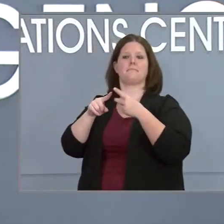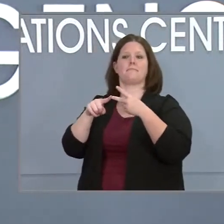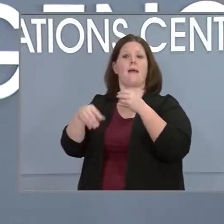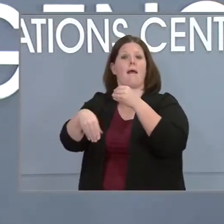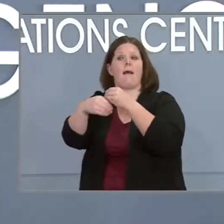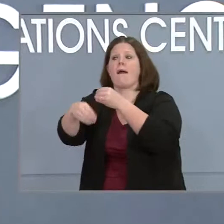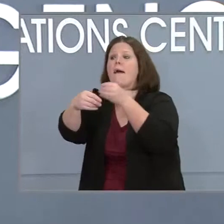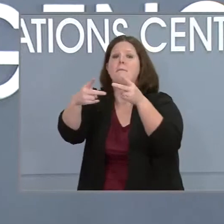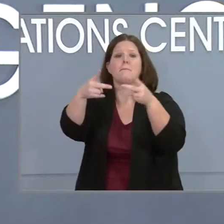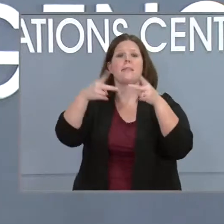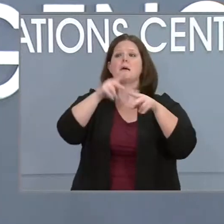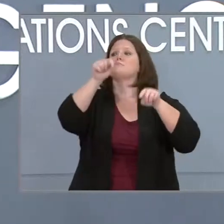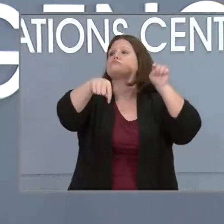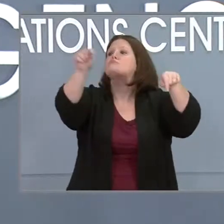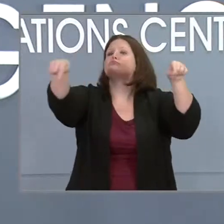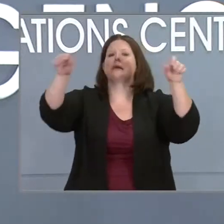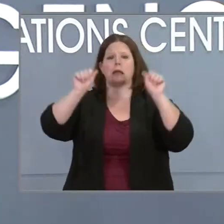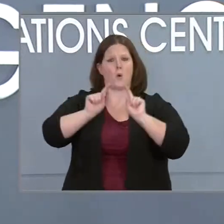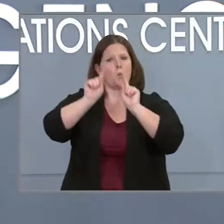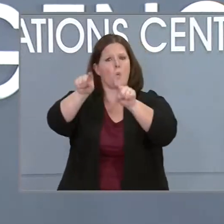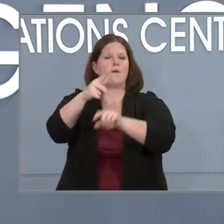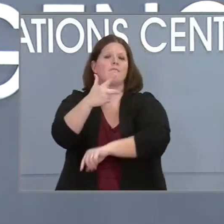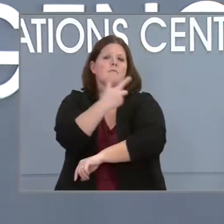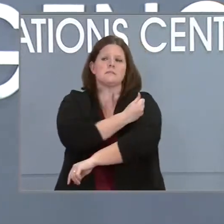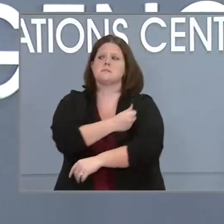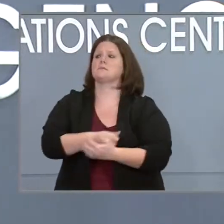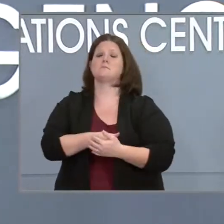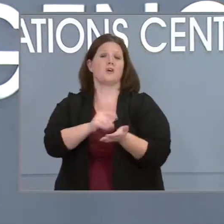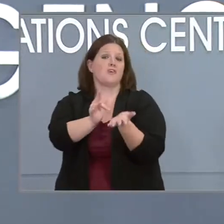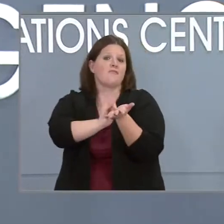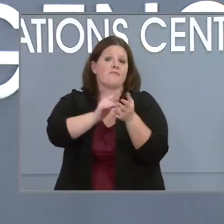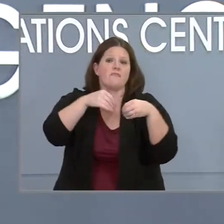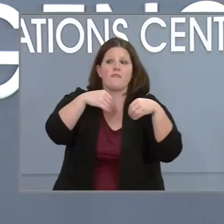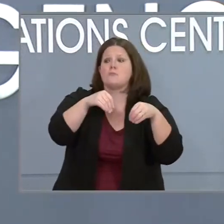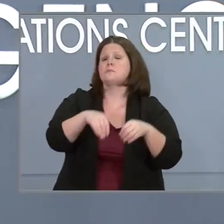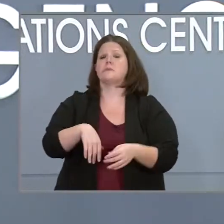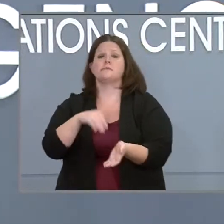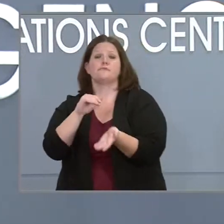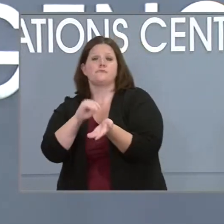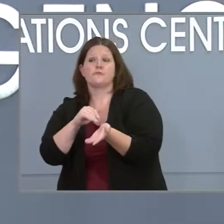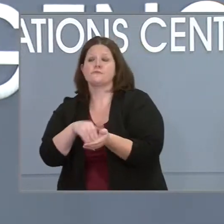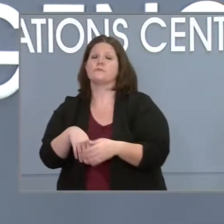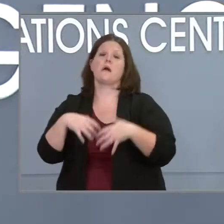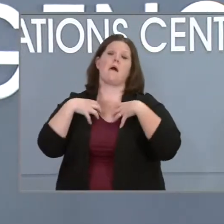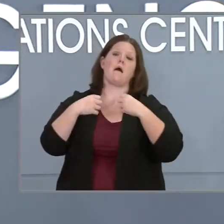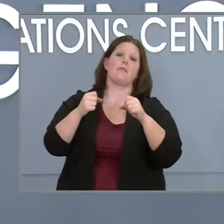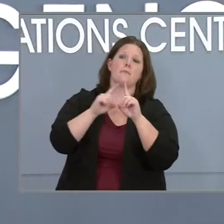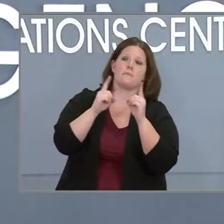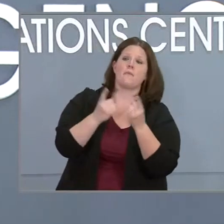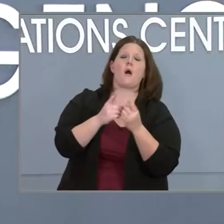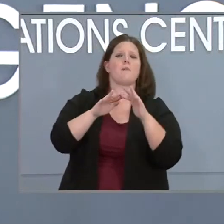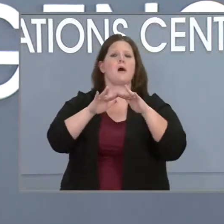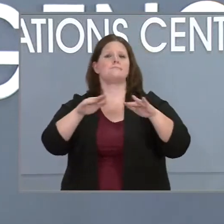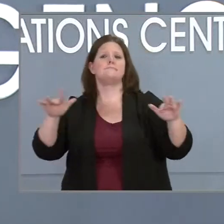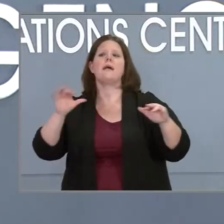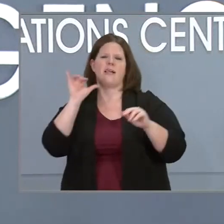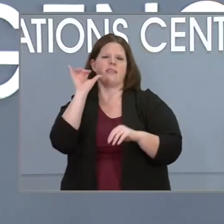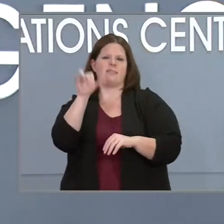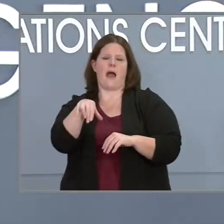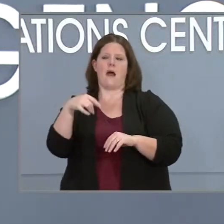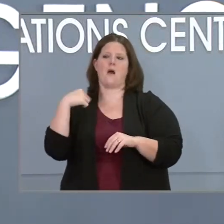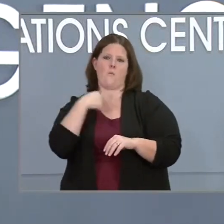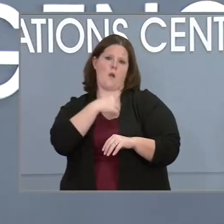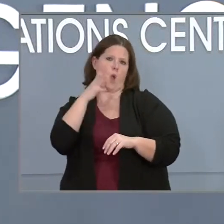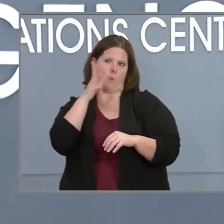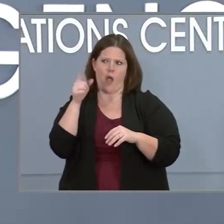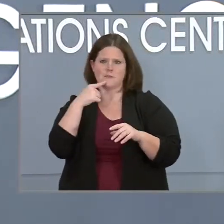those access points, our pharmacies, our primary care doctors, our public health departments. So that is where you're going to see us